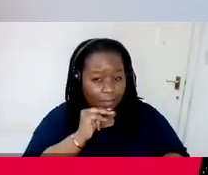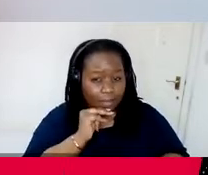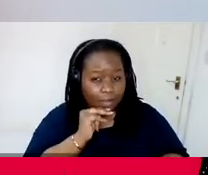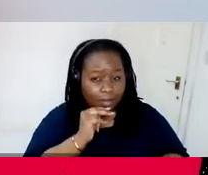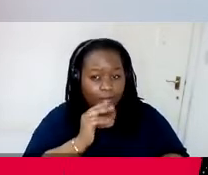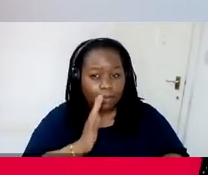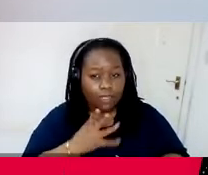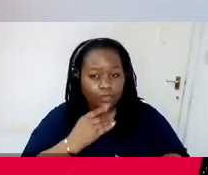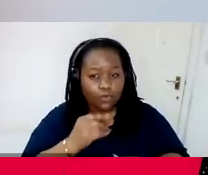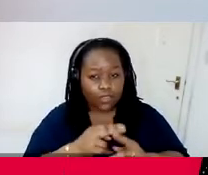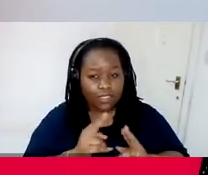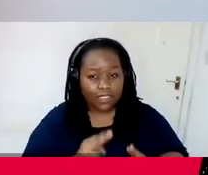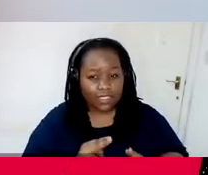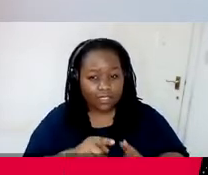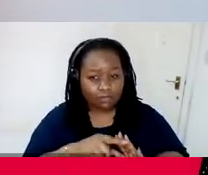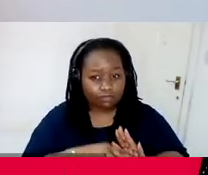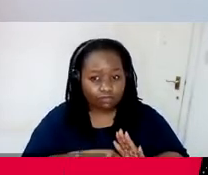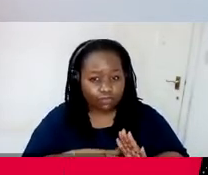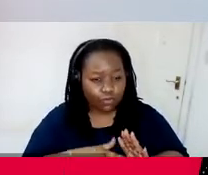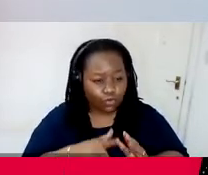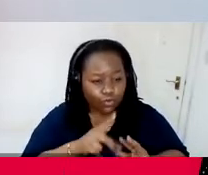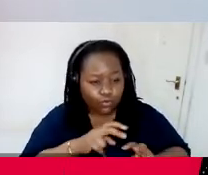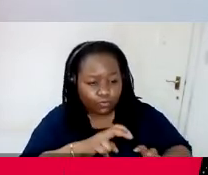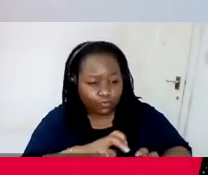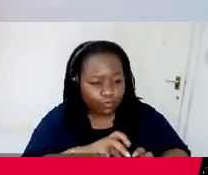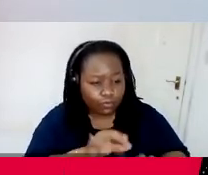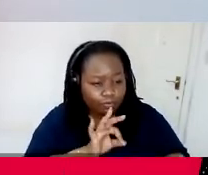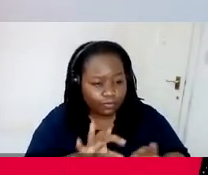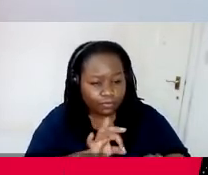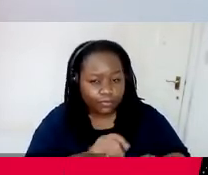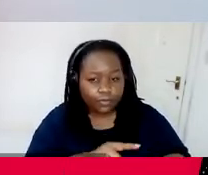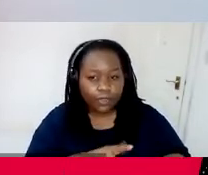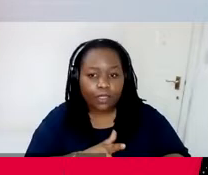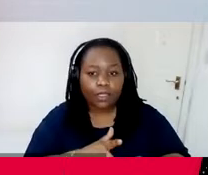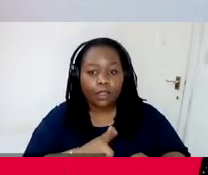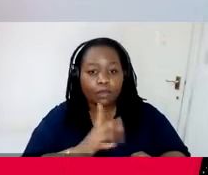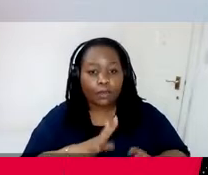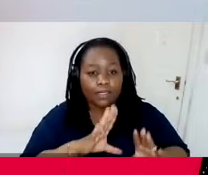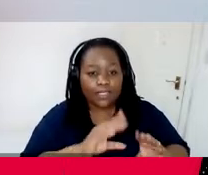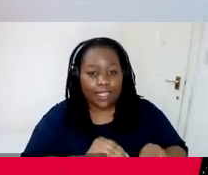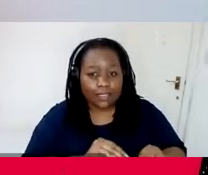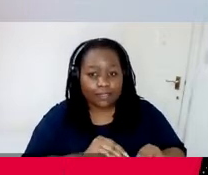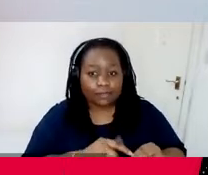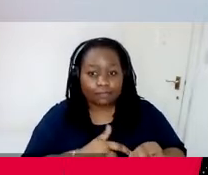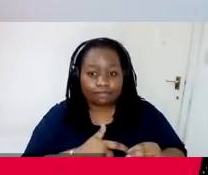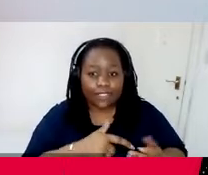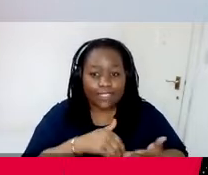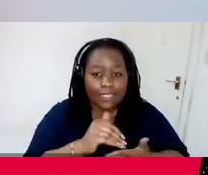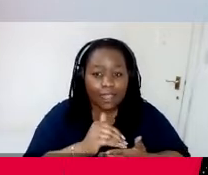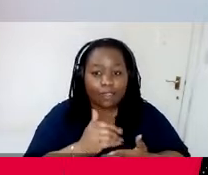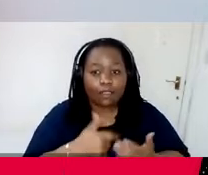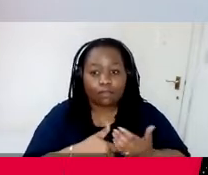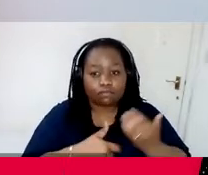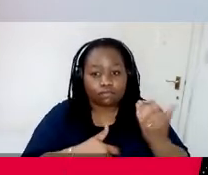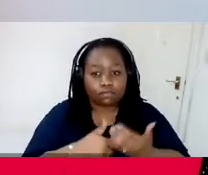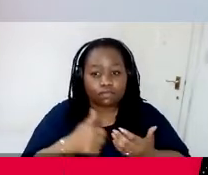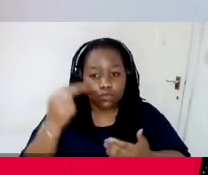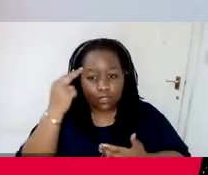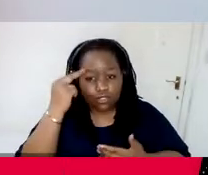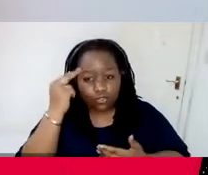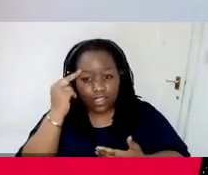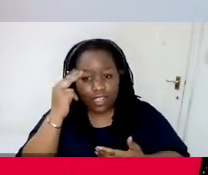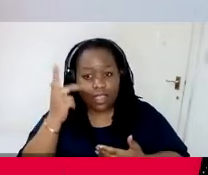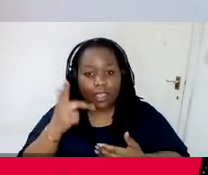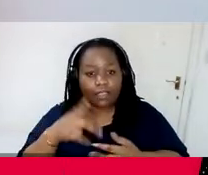Of course, there is a need to end the arms sales to Saudi Arabia, to the United Arab Emirates, and the coalition member